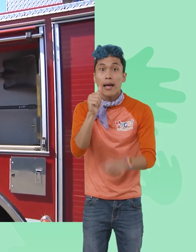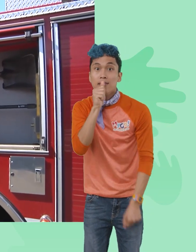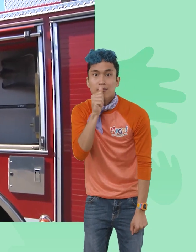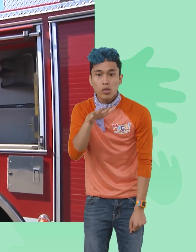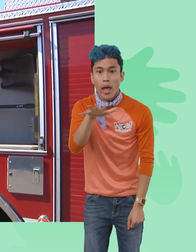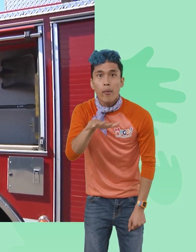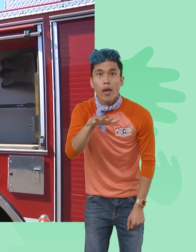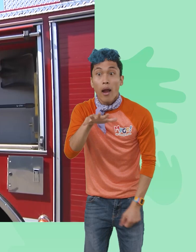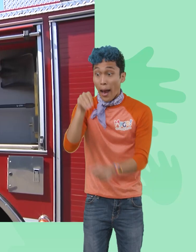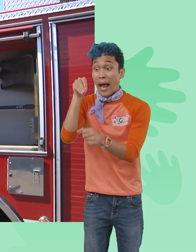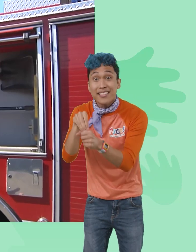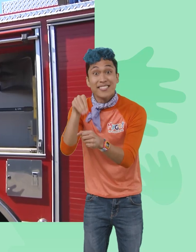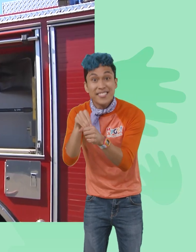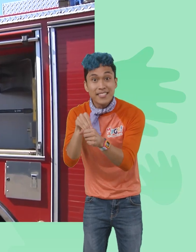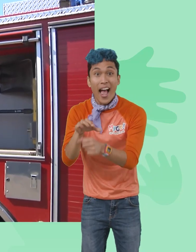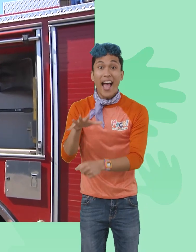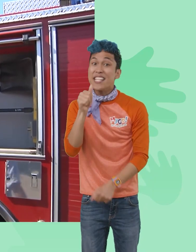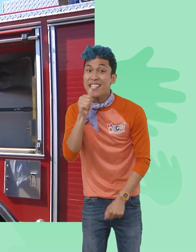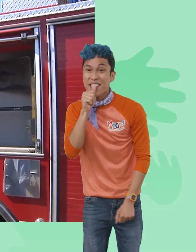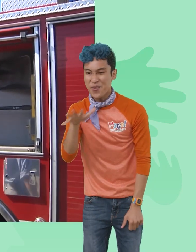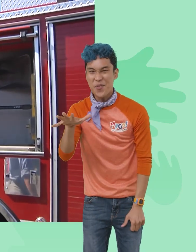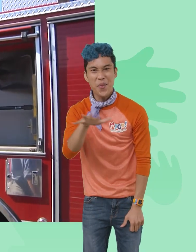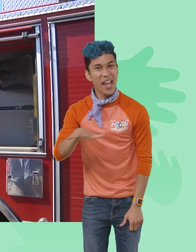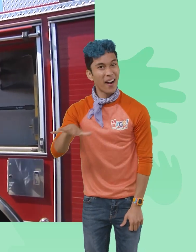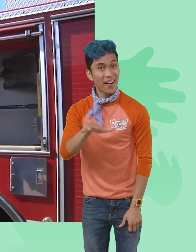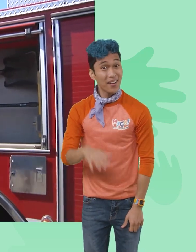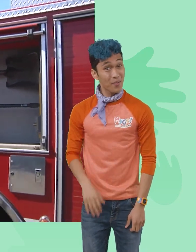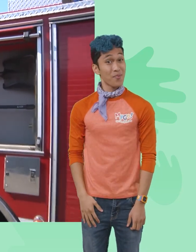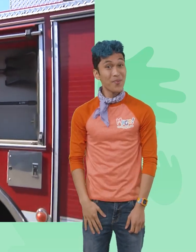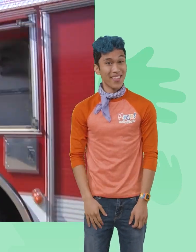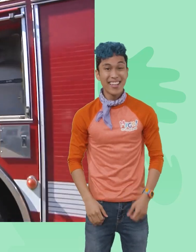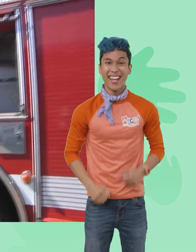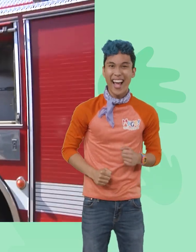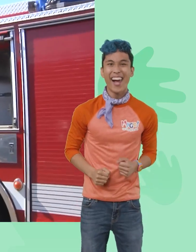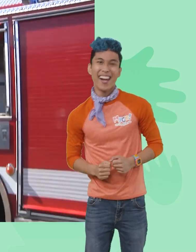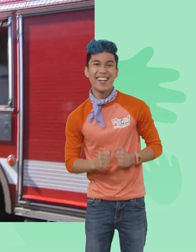secret compartments that are inside secret compartments.